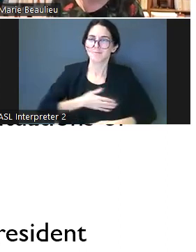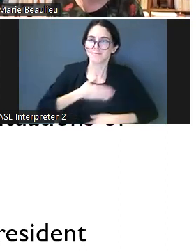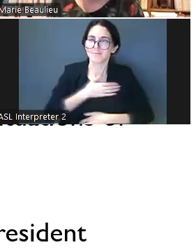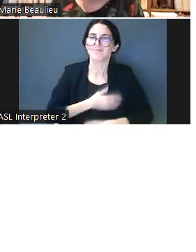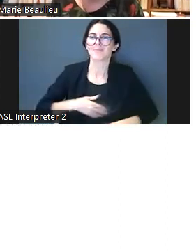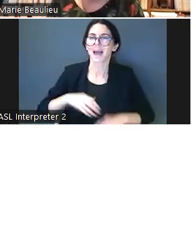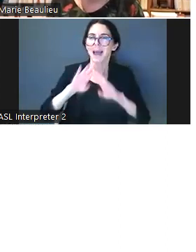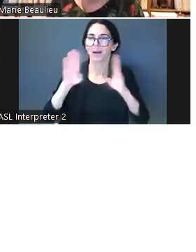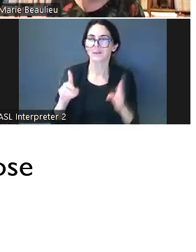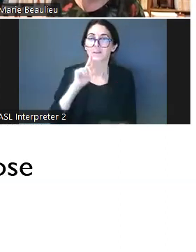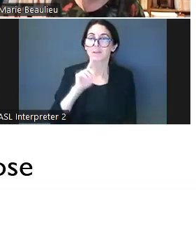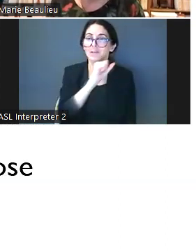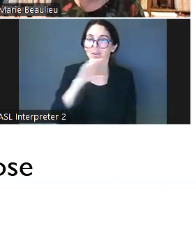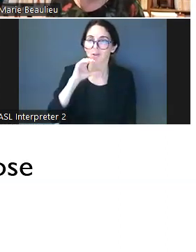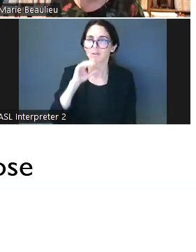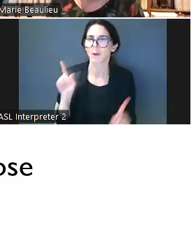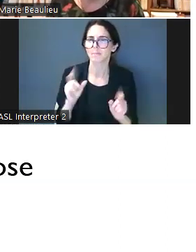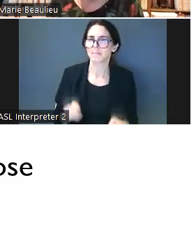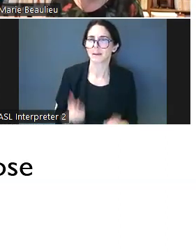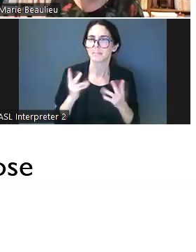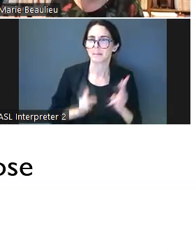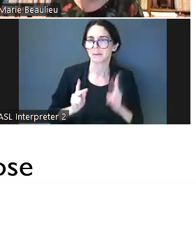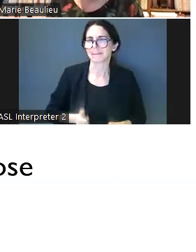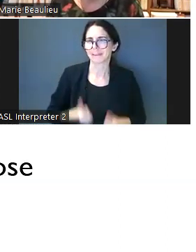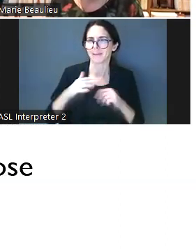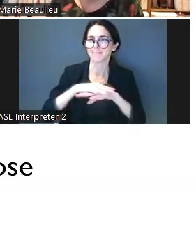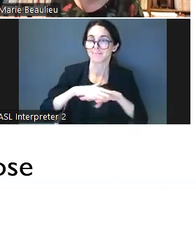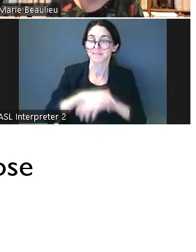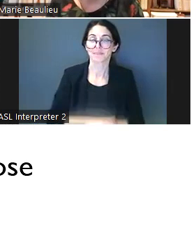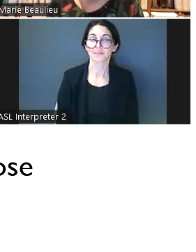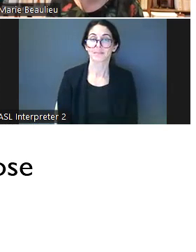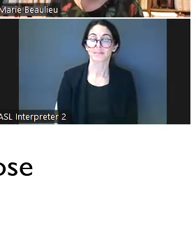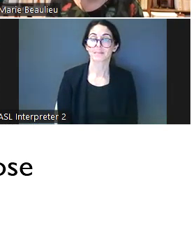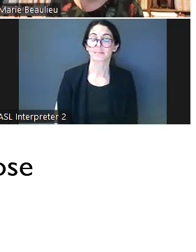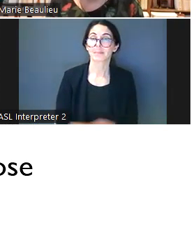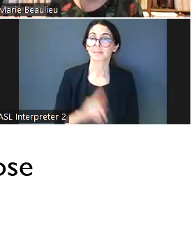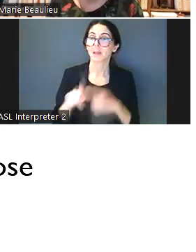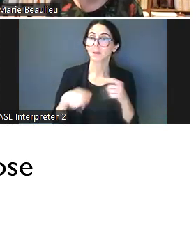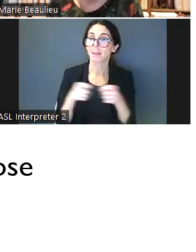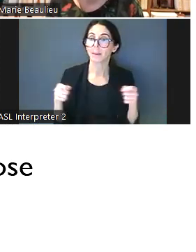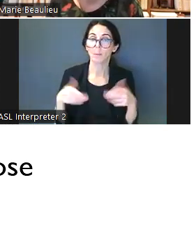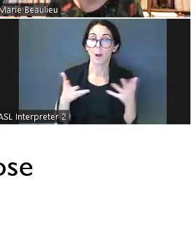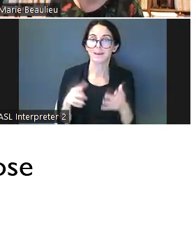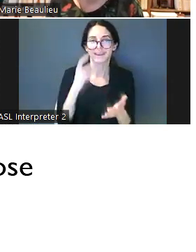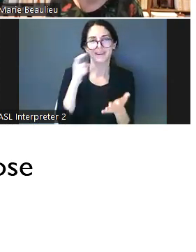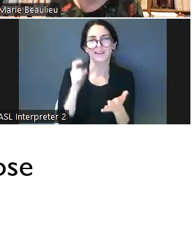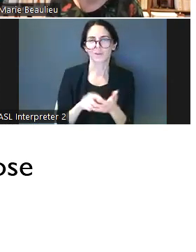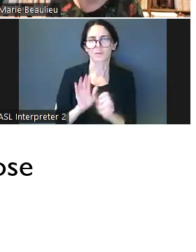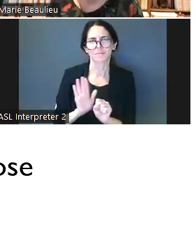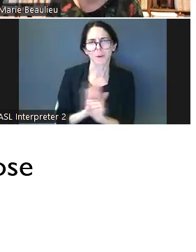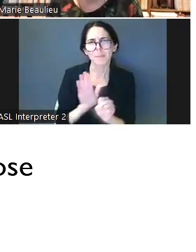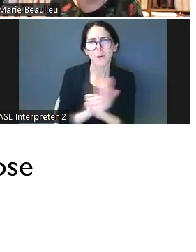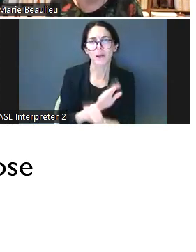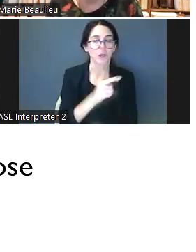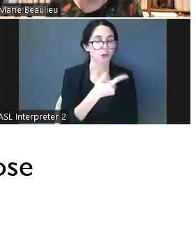seniors. So in conclusion, well, as you see, we're really promoting goodwill and